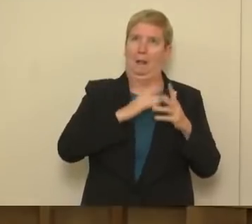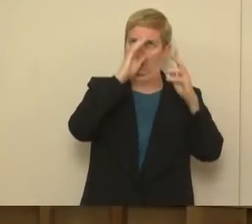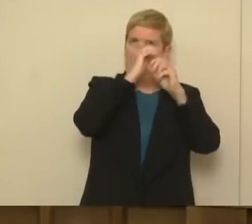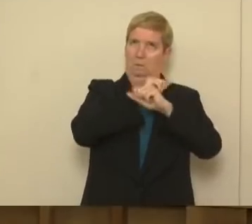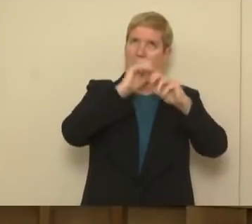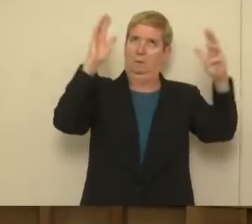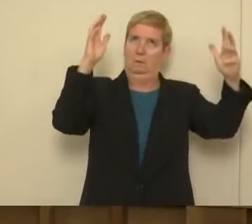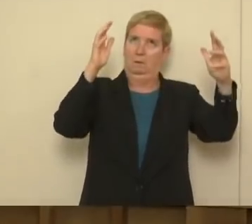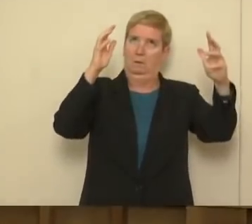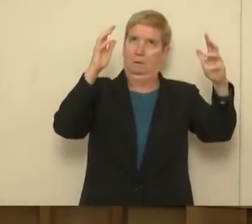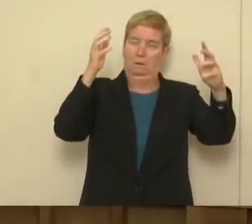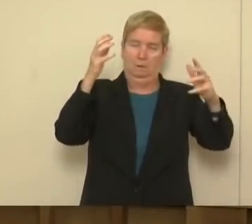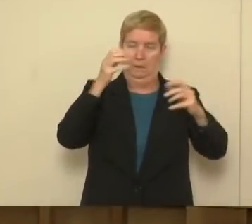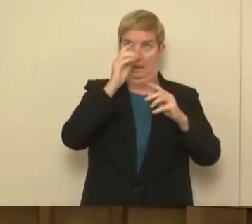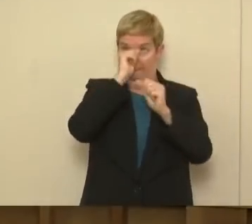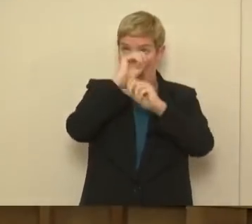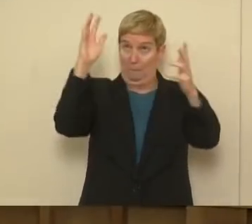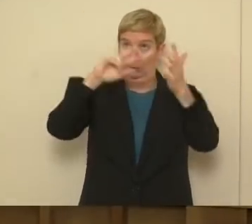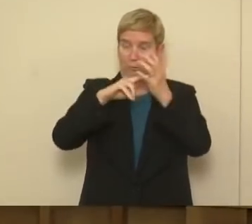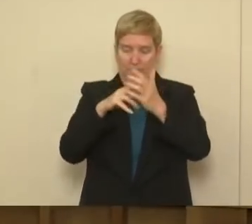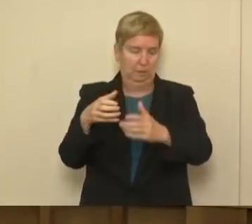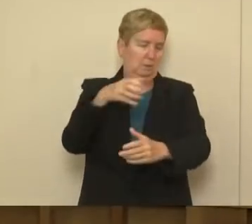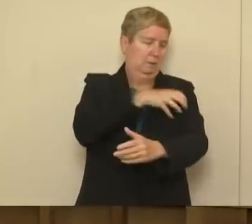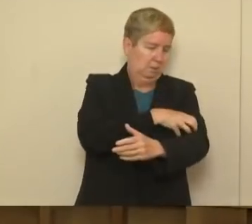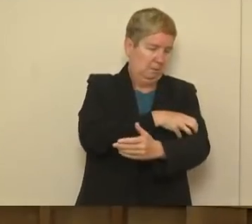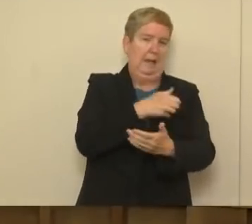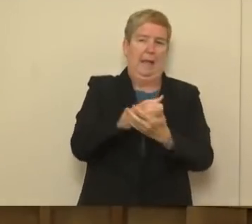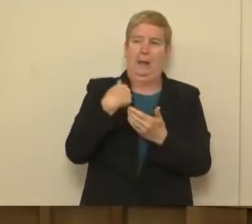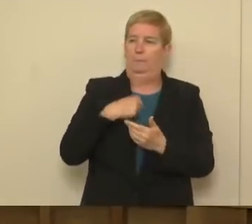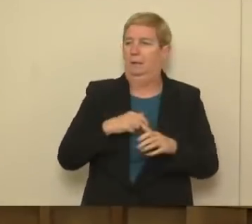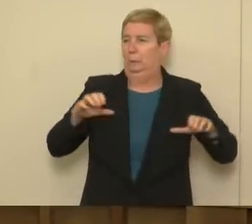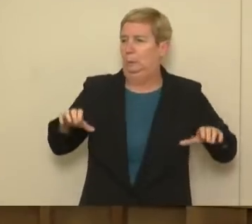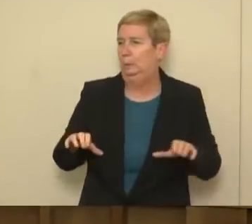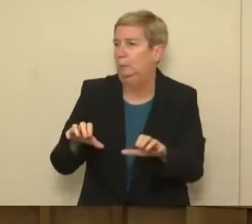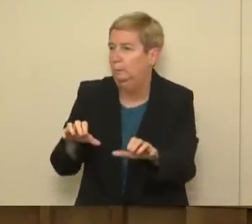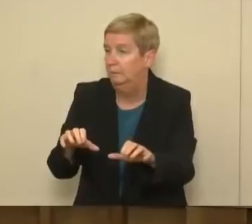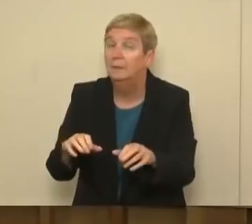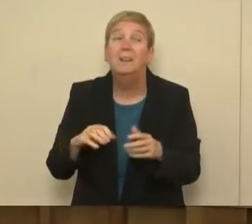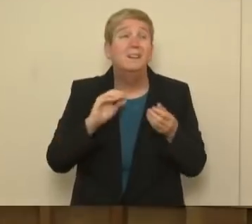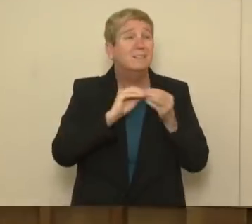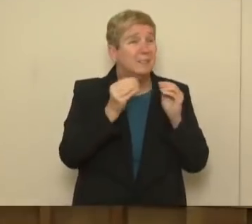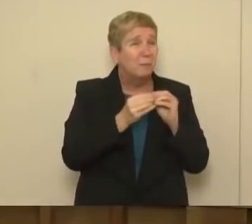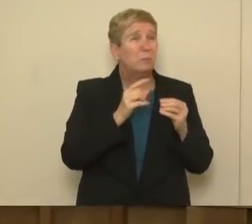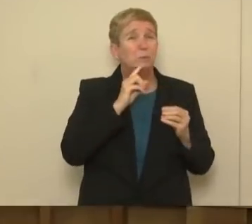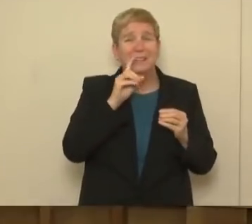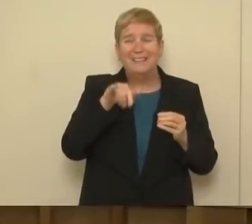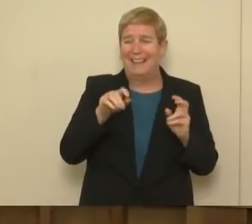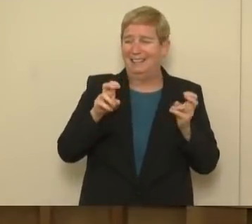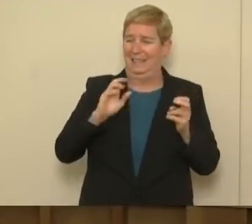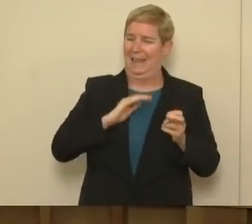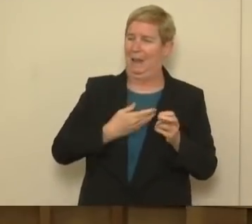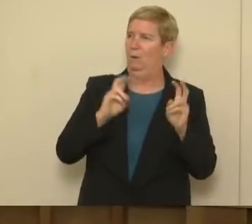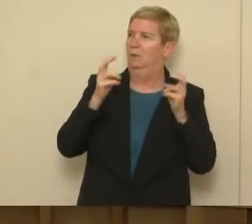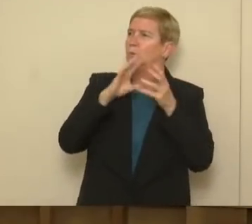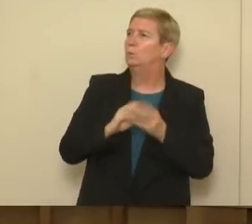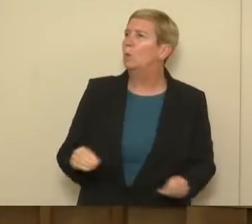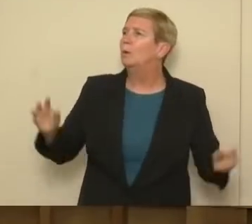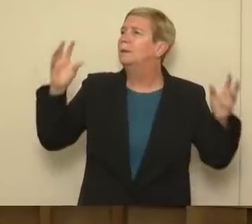today with the census, because the numbers are also telling a story. As the Governor referred to, New